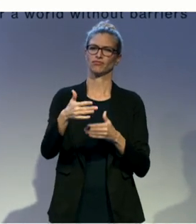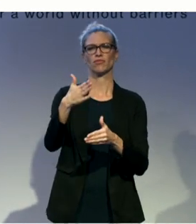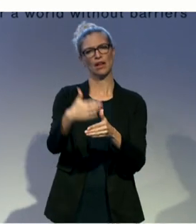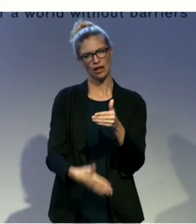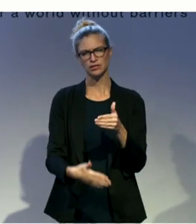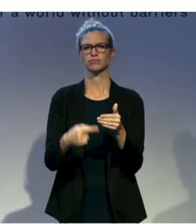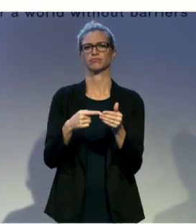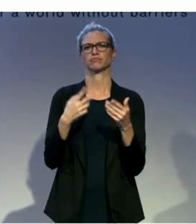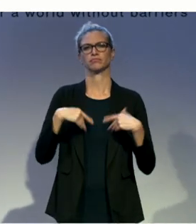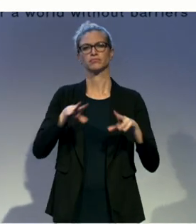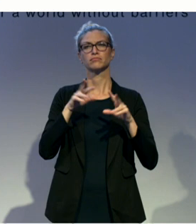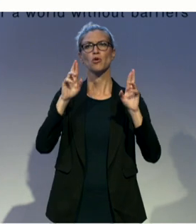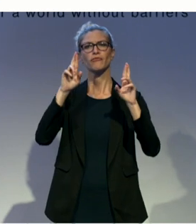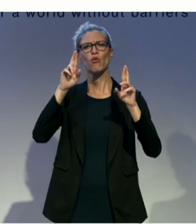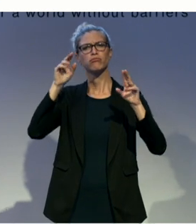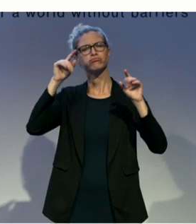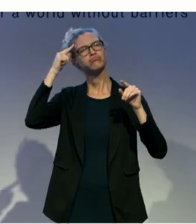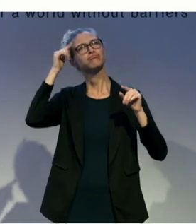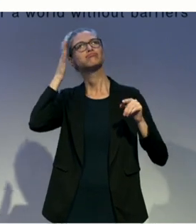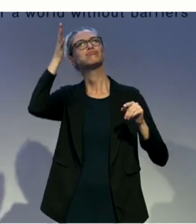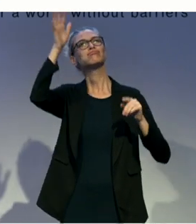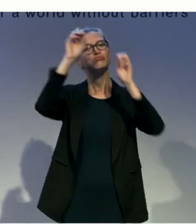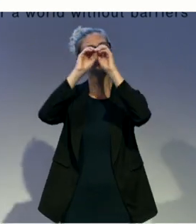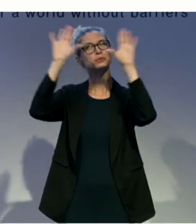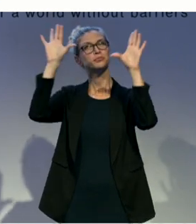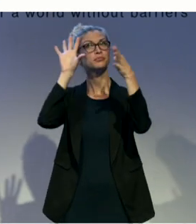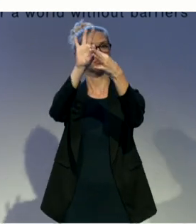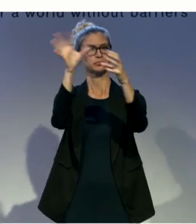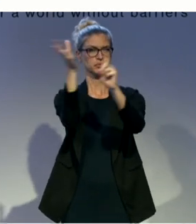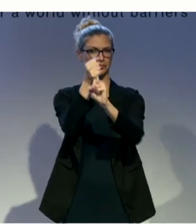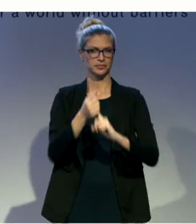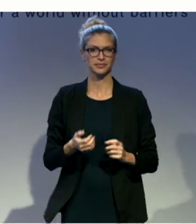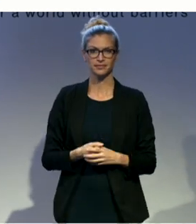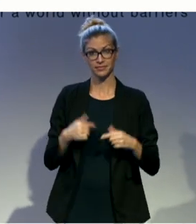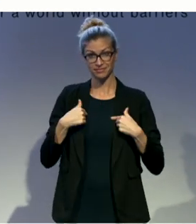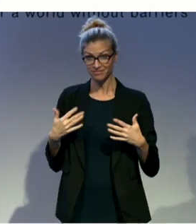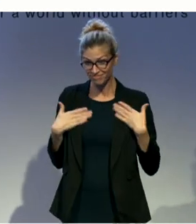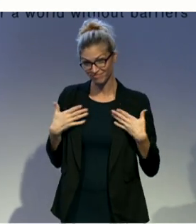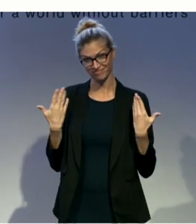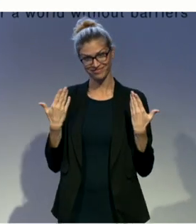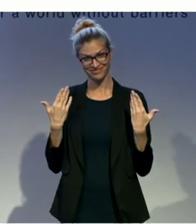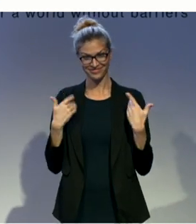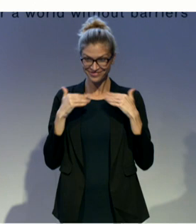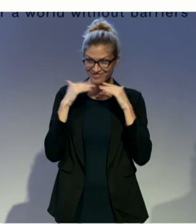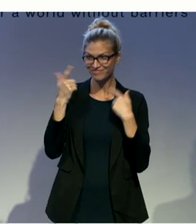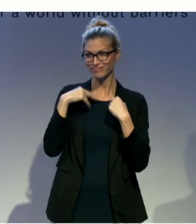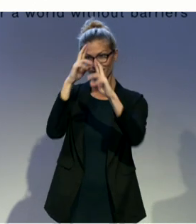and desires. I'm very honored to be here and so